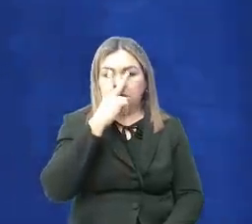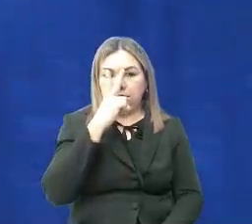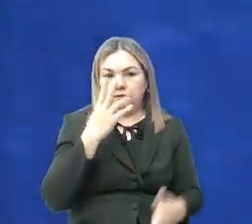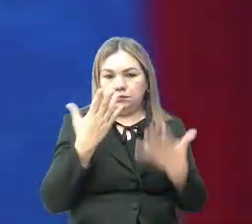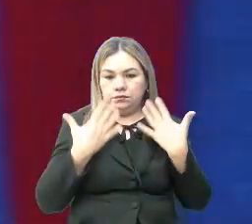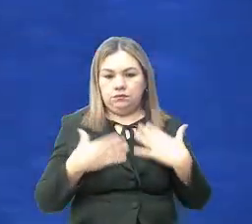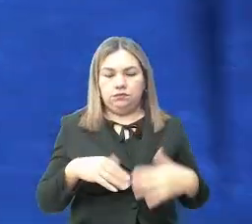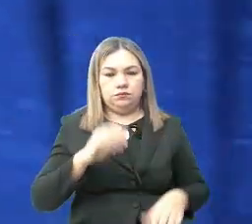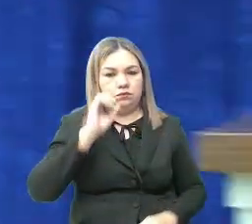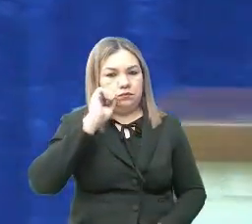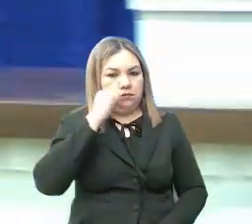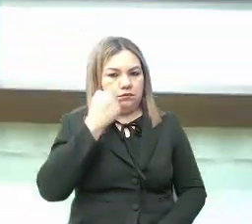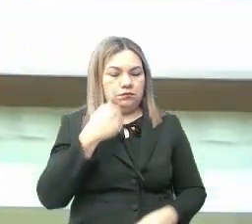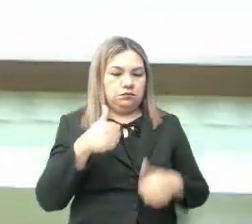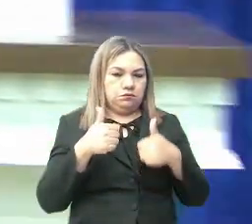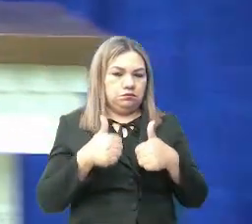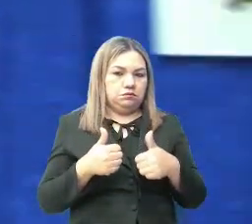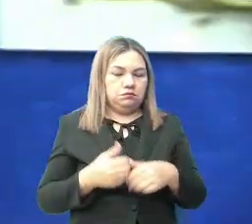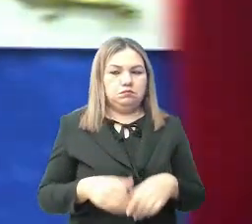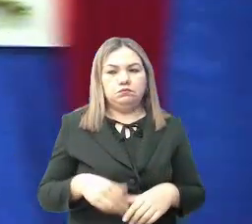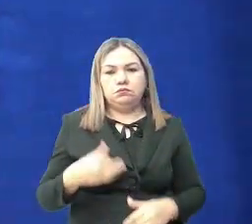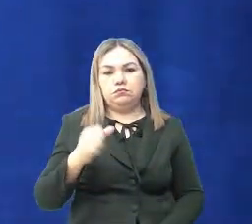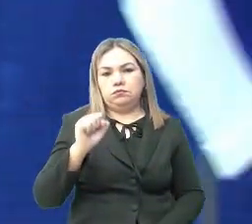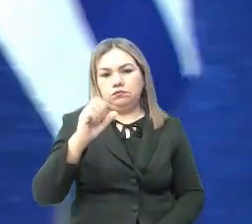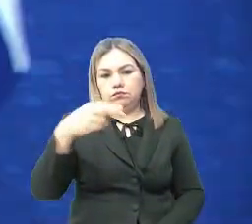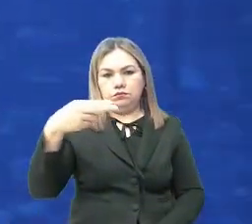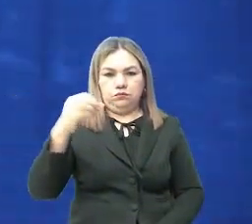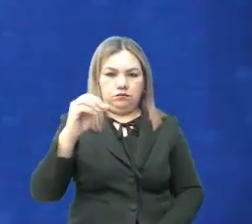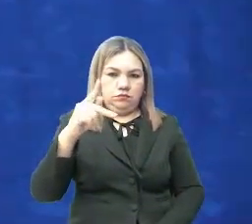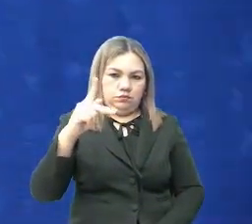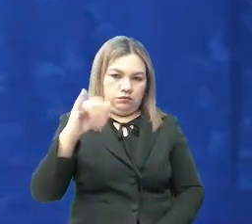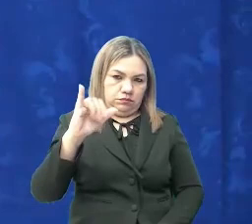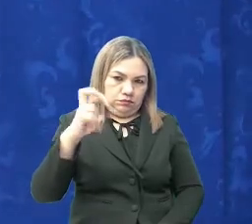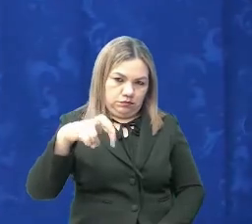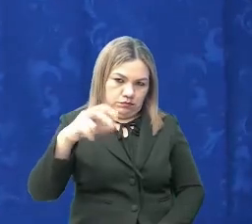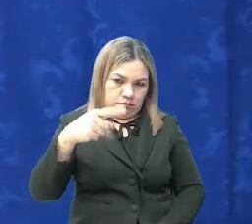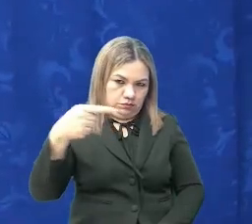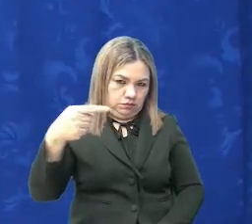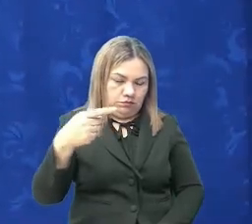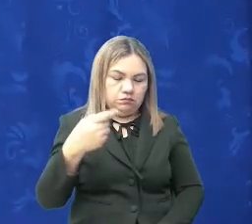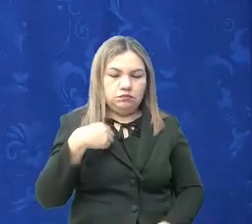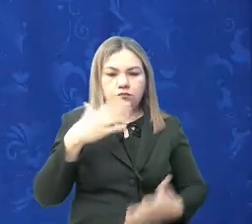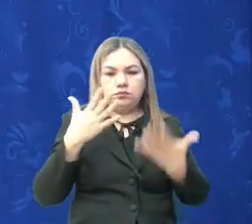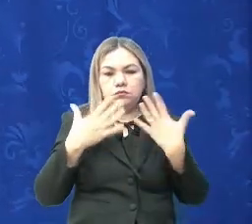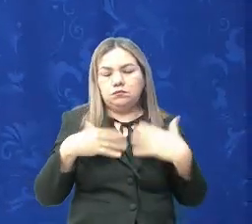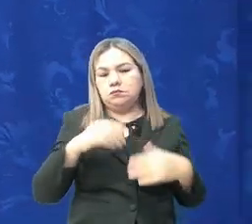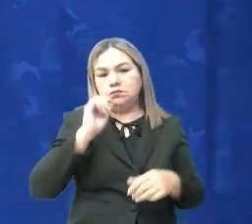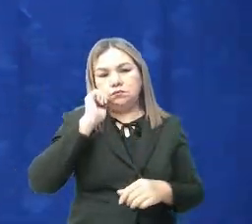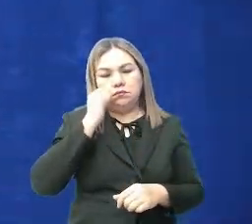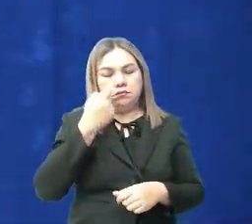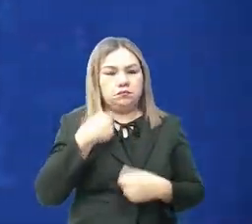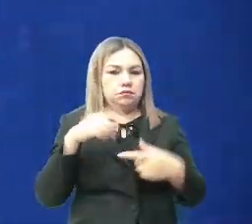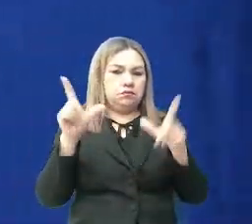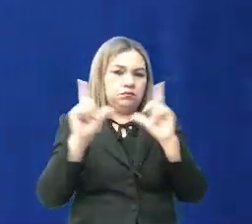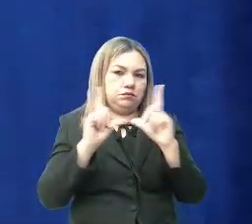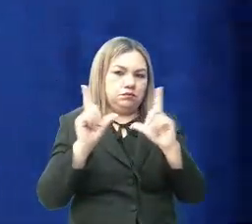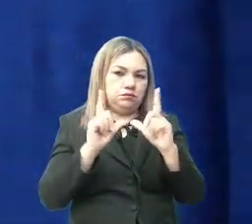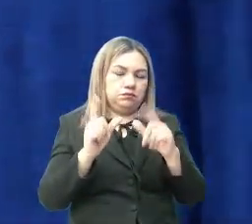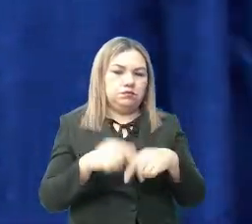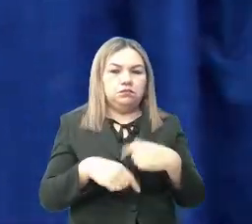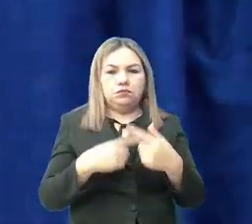that likes a shopping. What moral does it have to have that